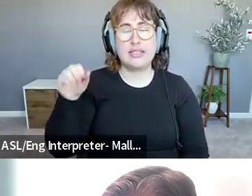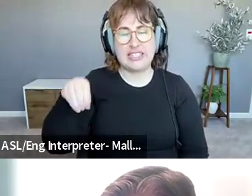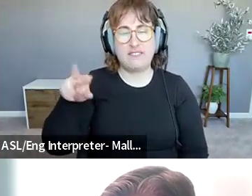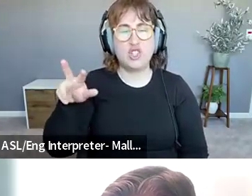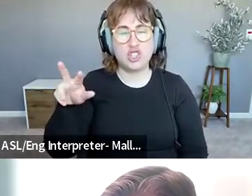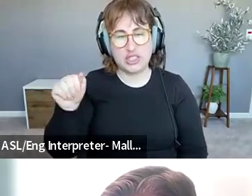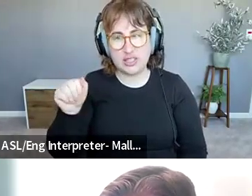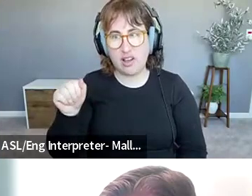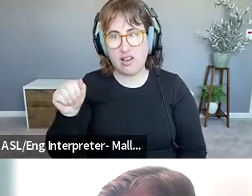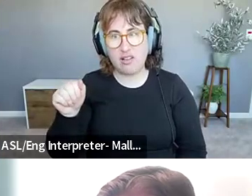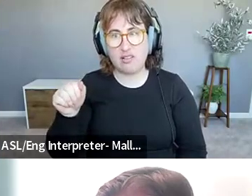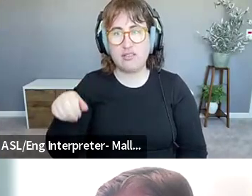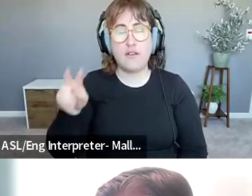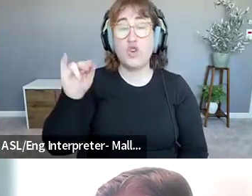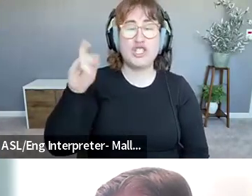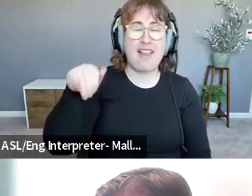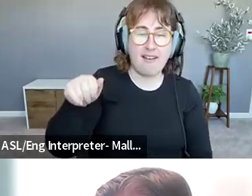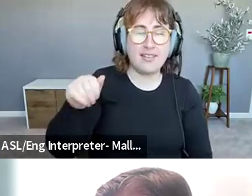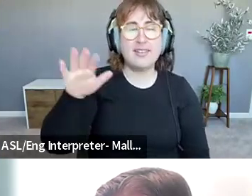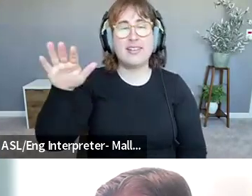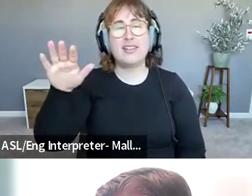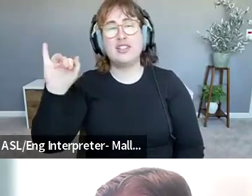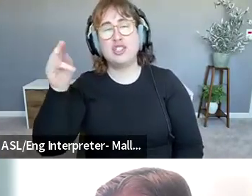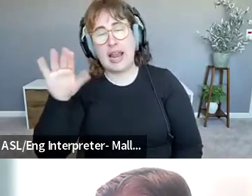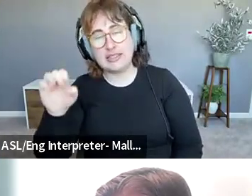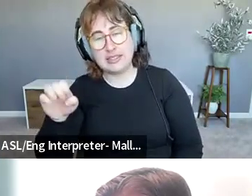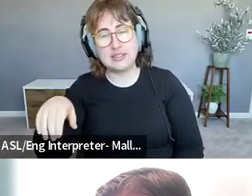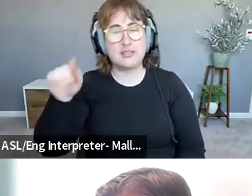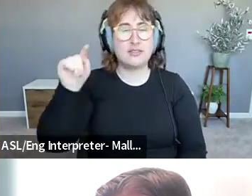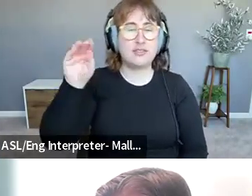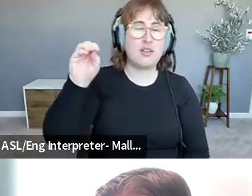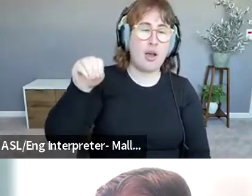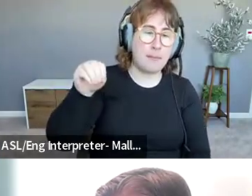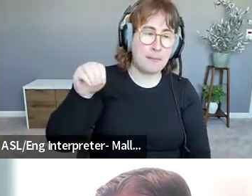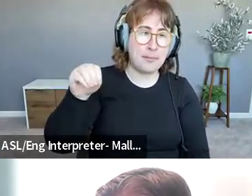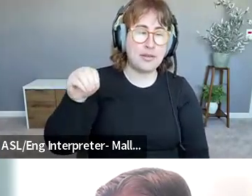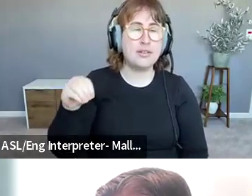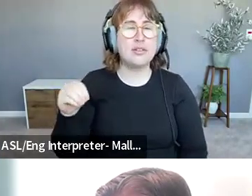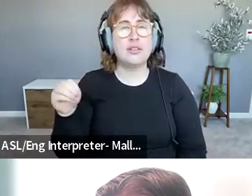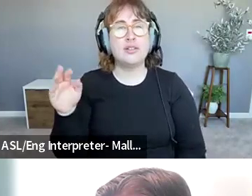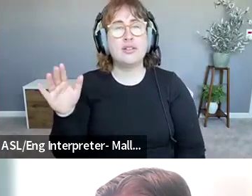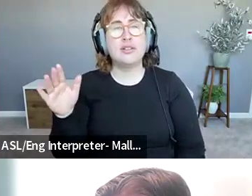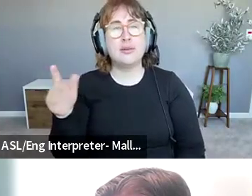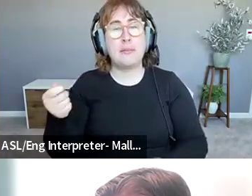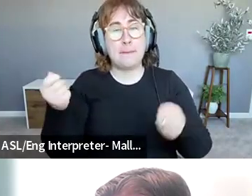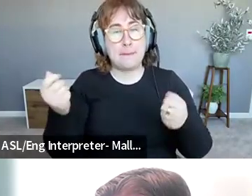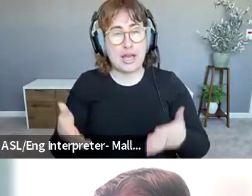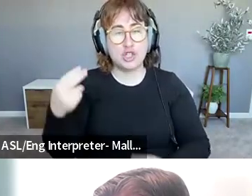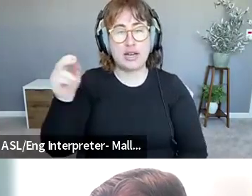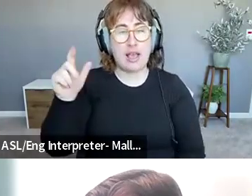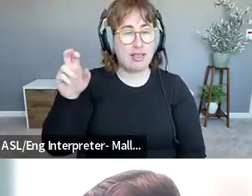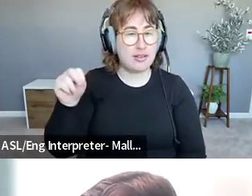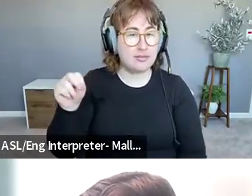and Janice and Tom as well from Community Services. We've got our manager,